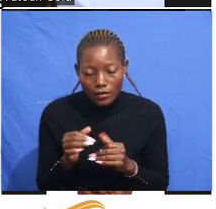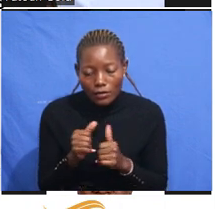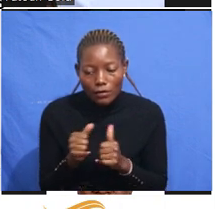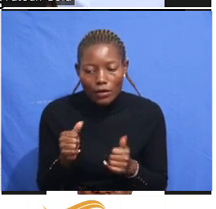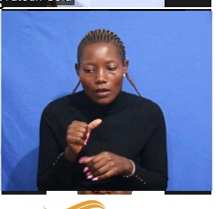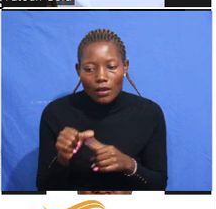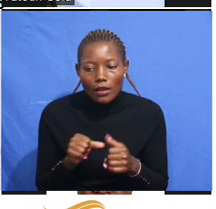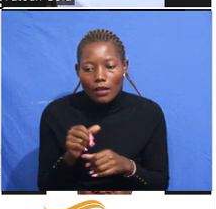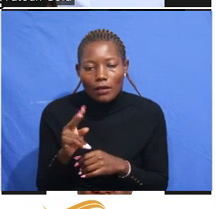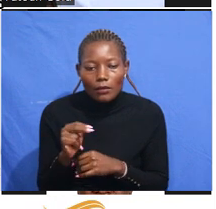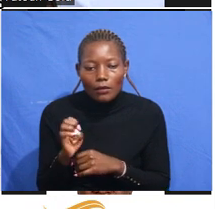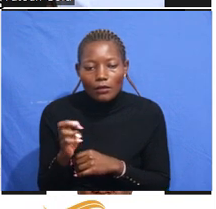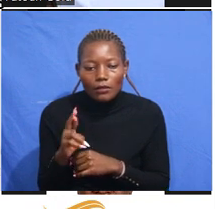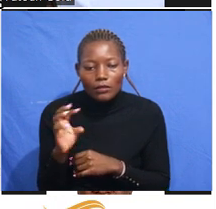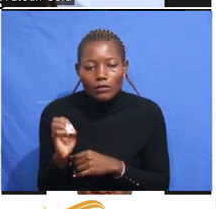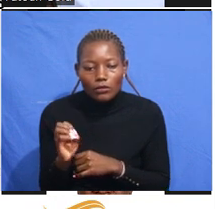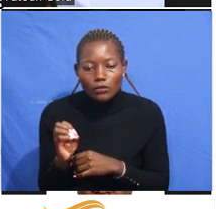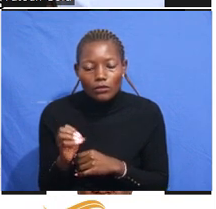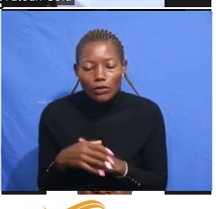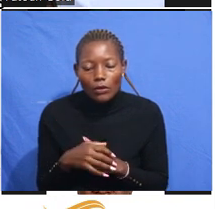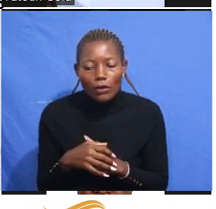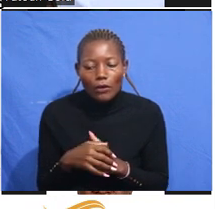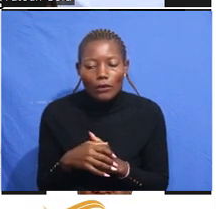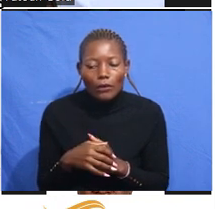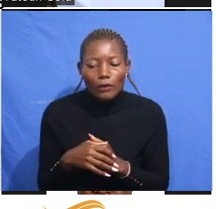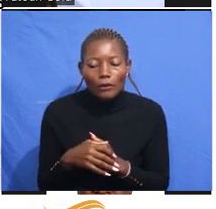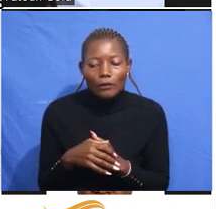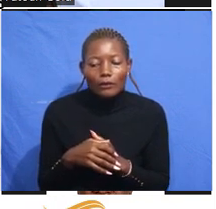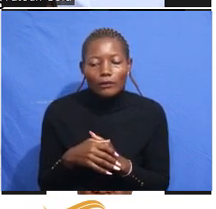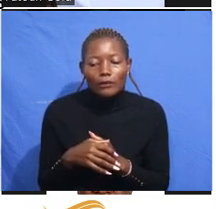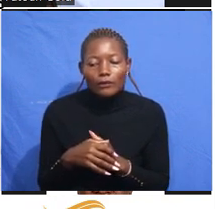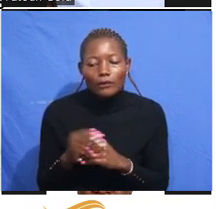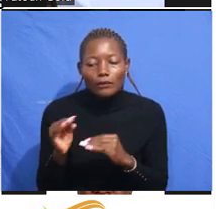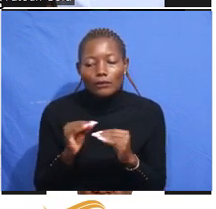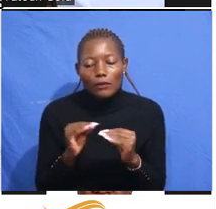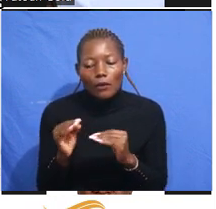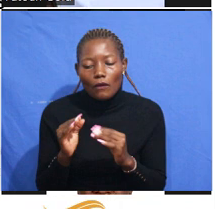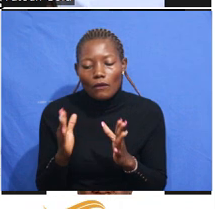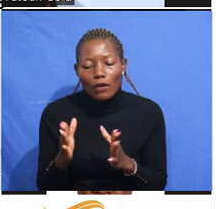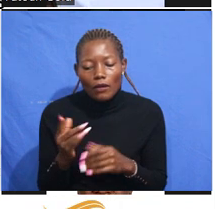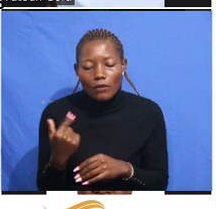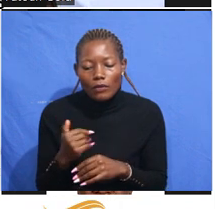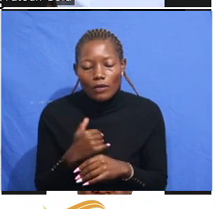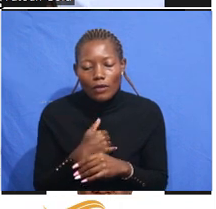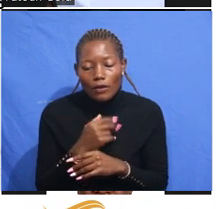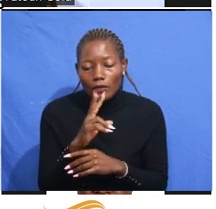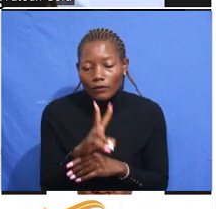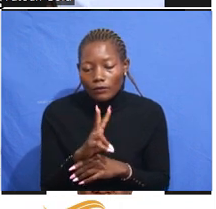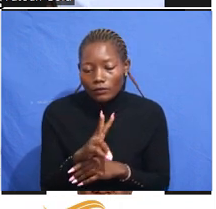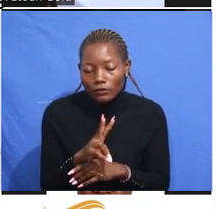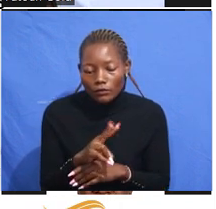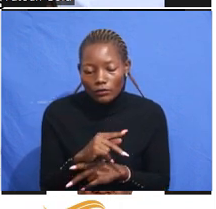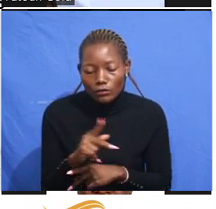about neurotransmitters. A neurotransmitter is that 2 junctions do not